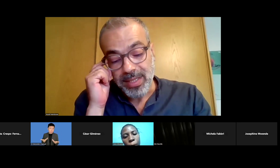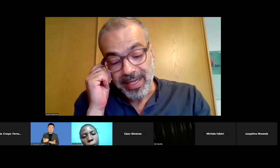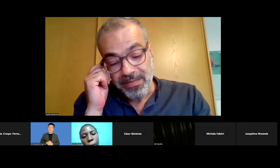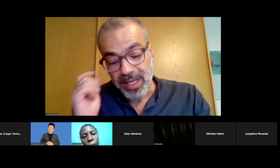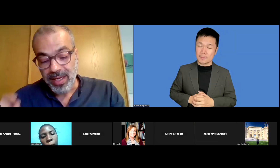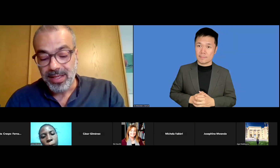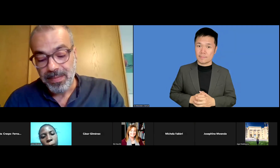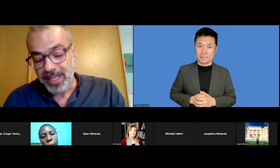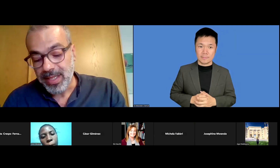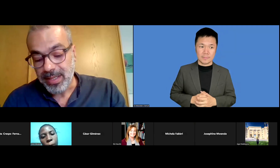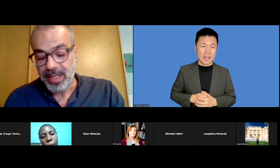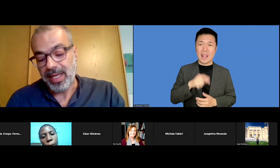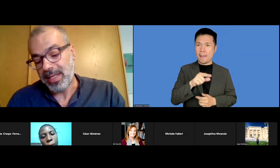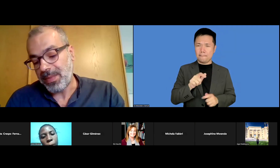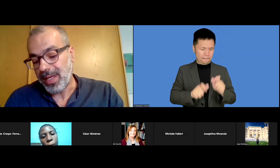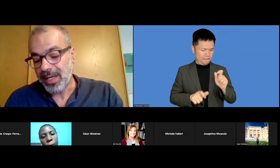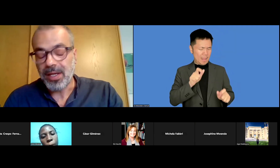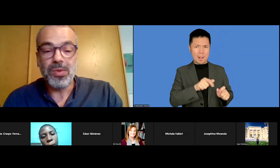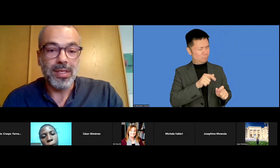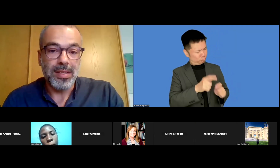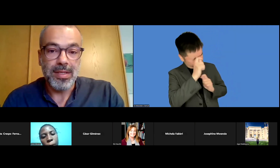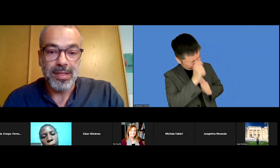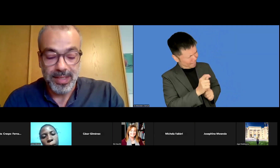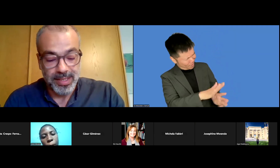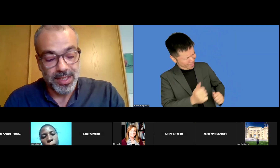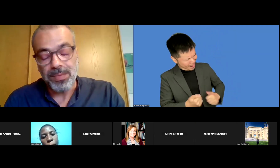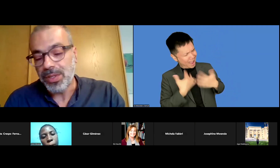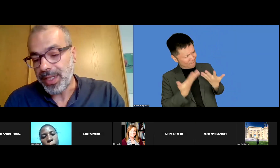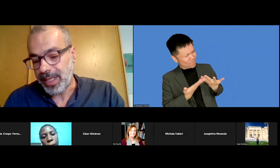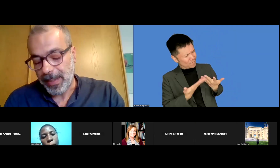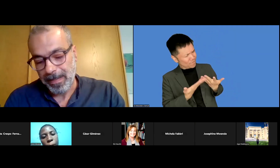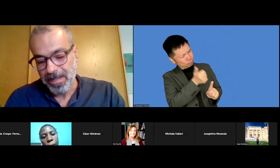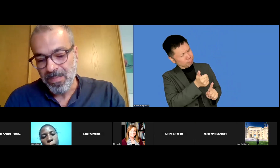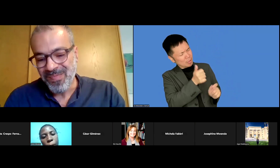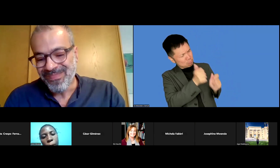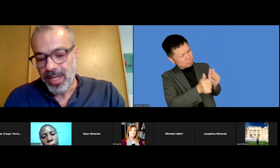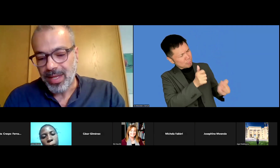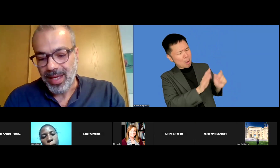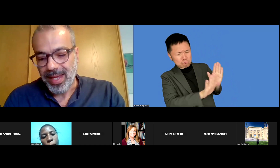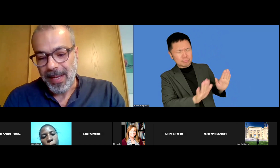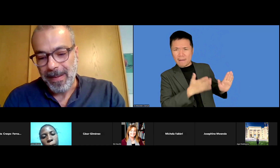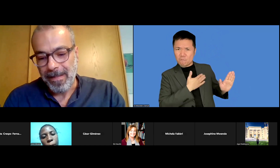about living independently and being included in the community.